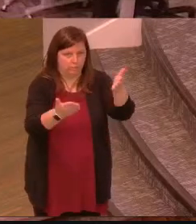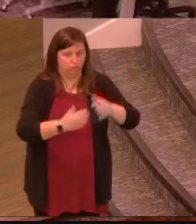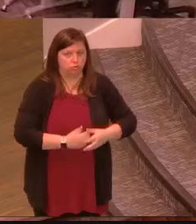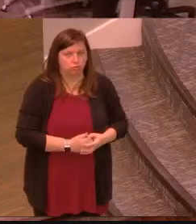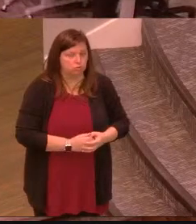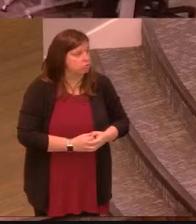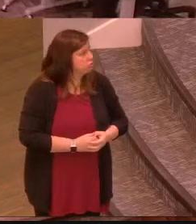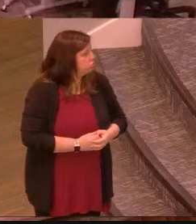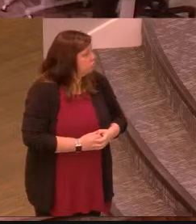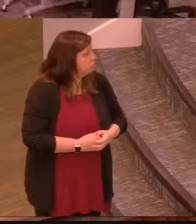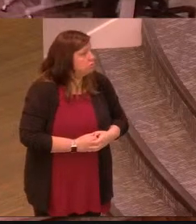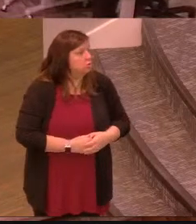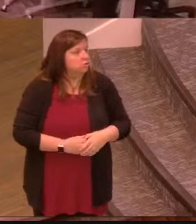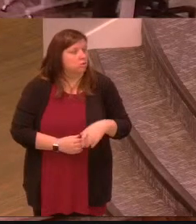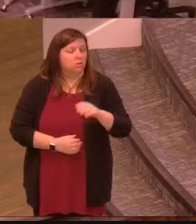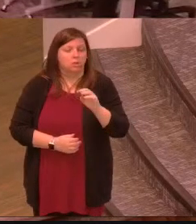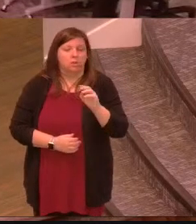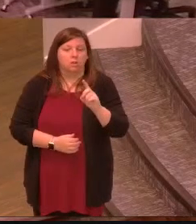Second.